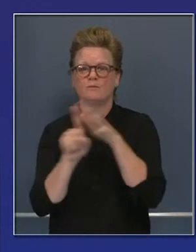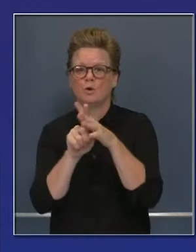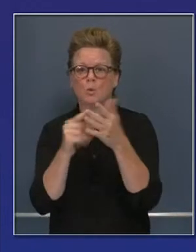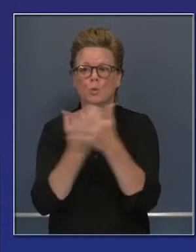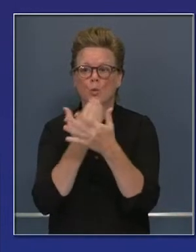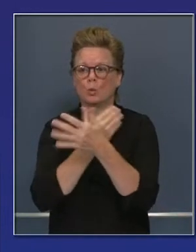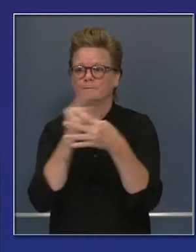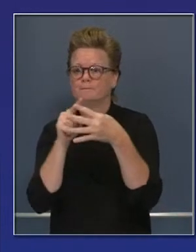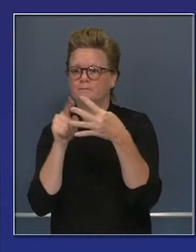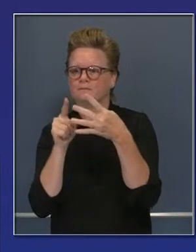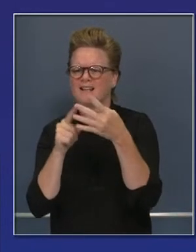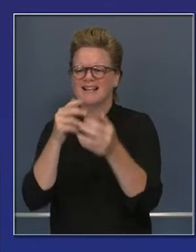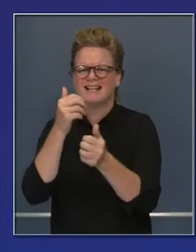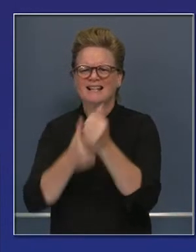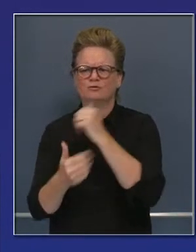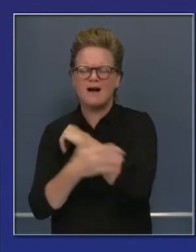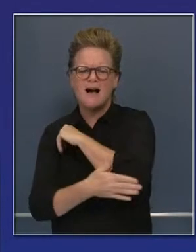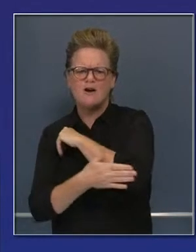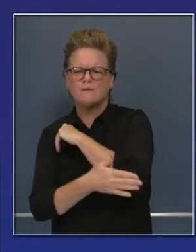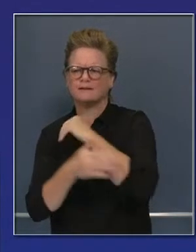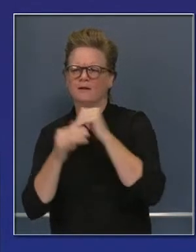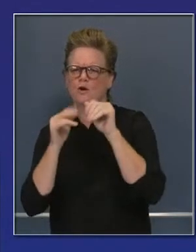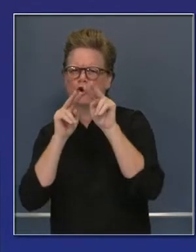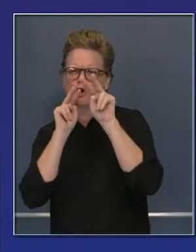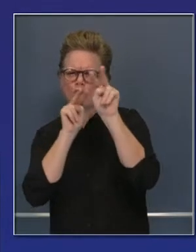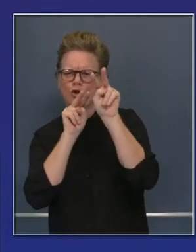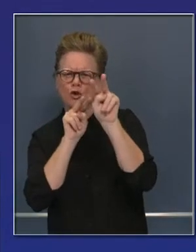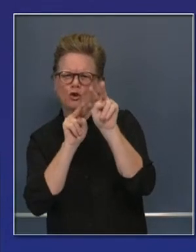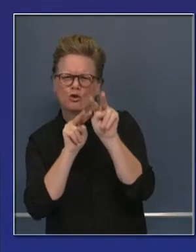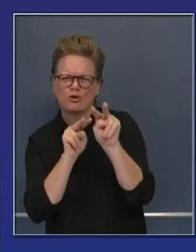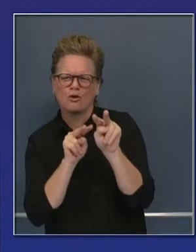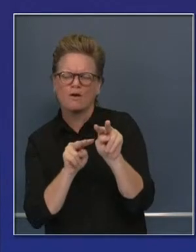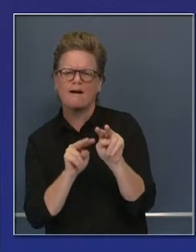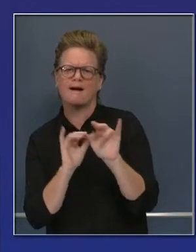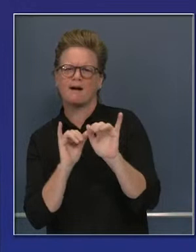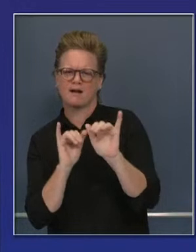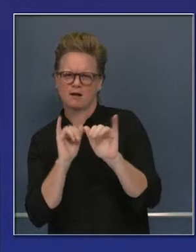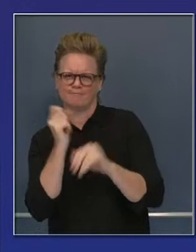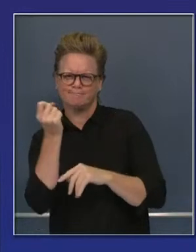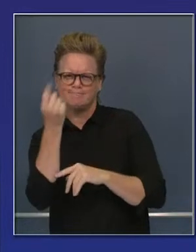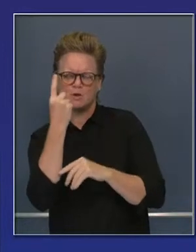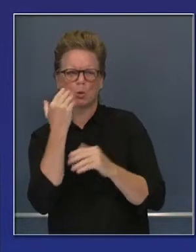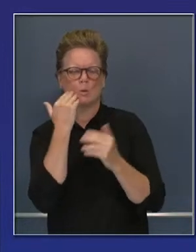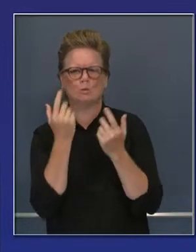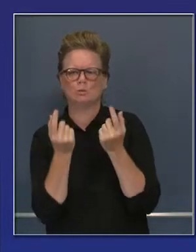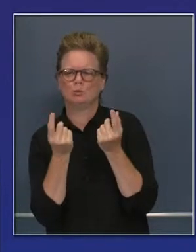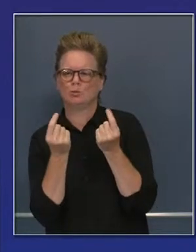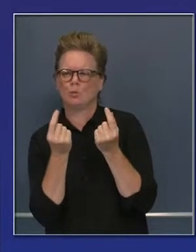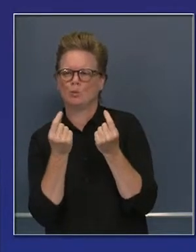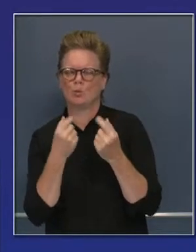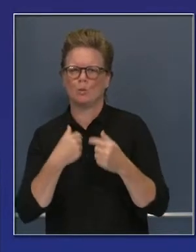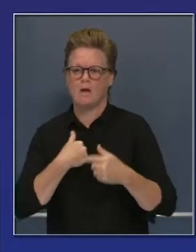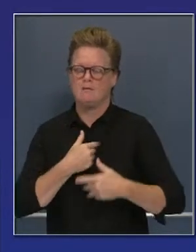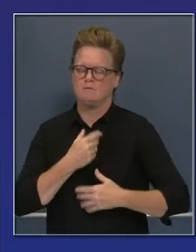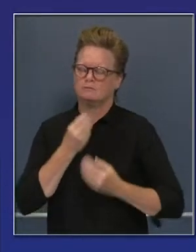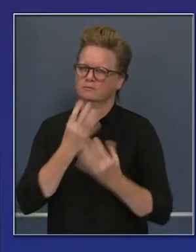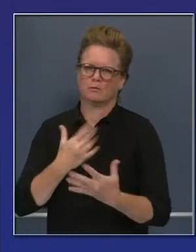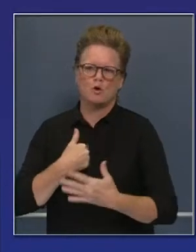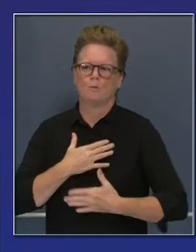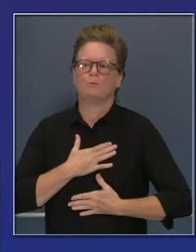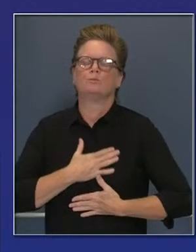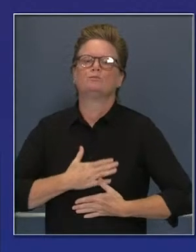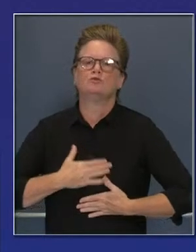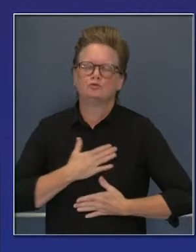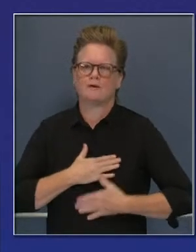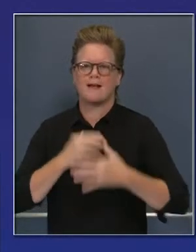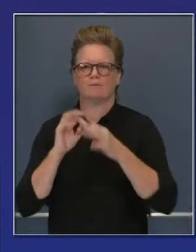rolls out statewide, and really just an continued unprecedented level of partnership and gratitude to all of them.